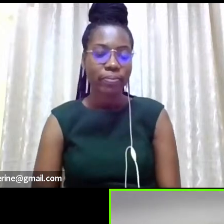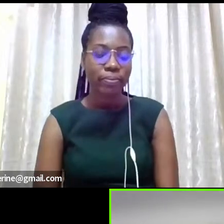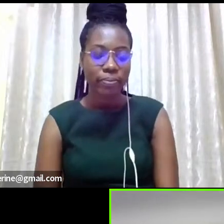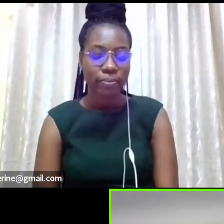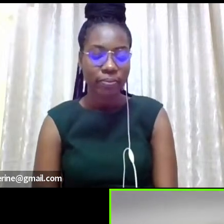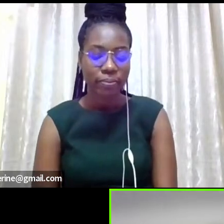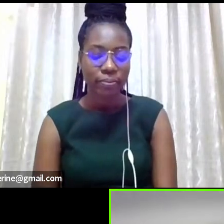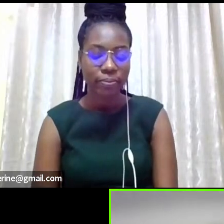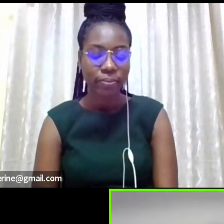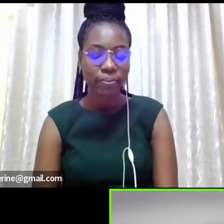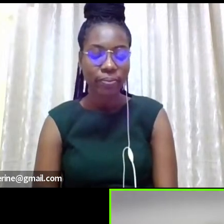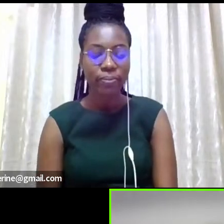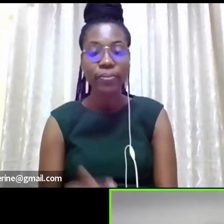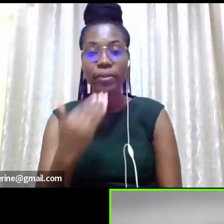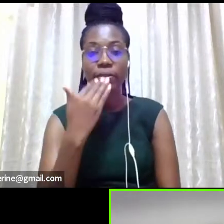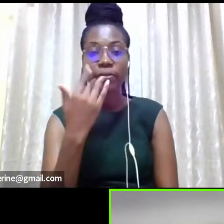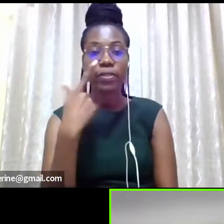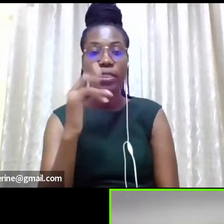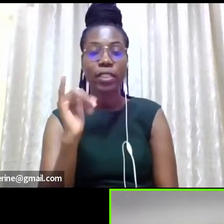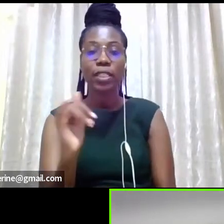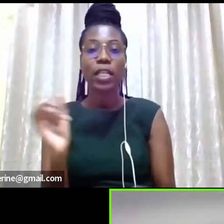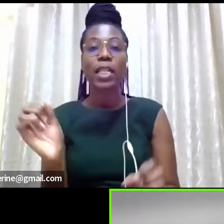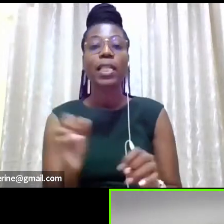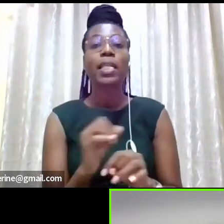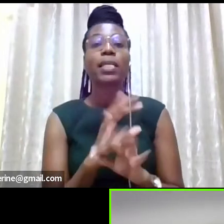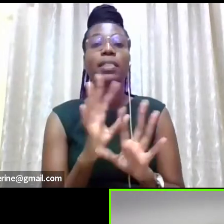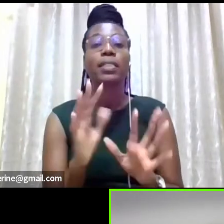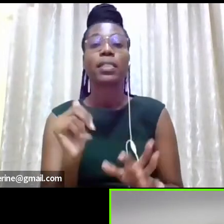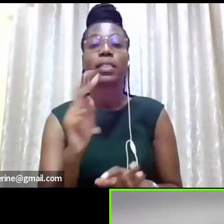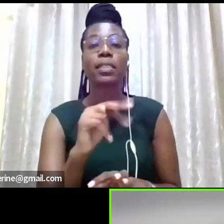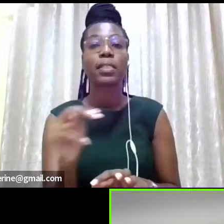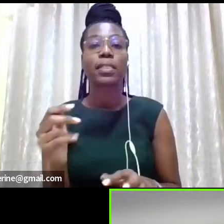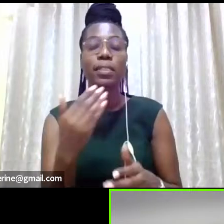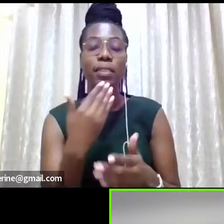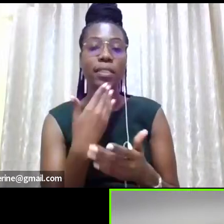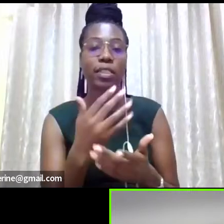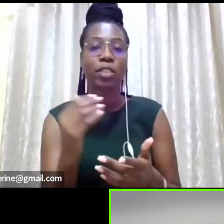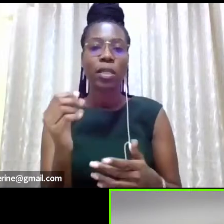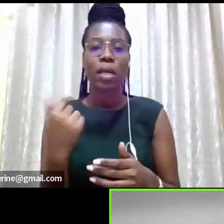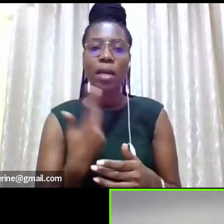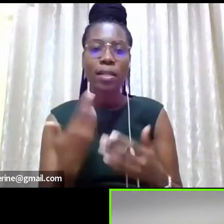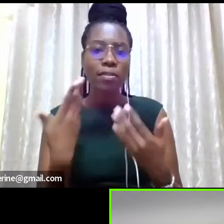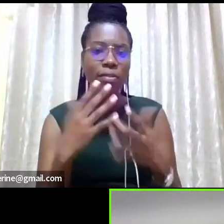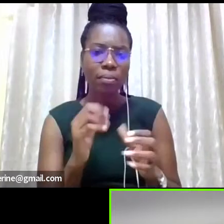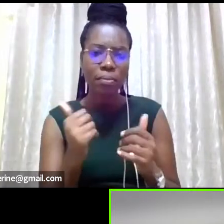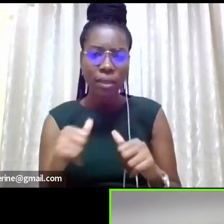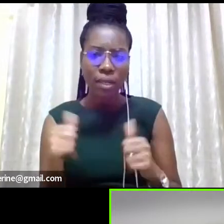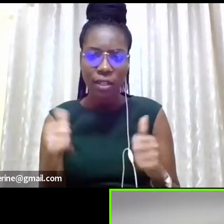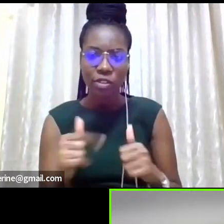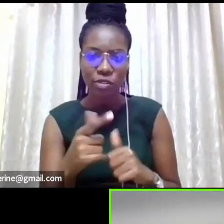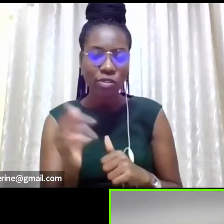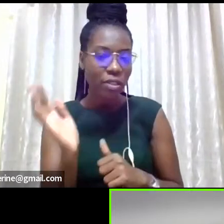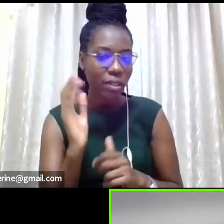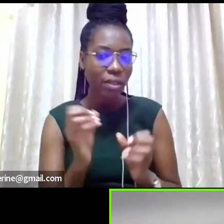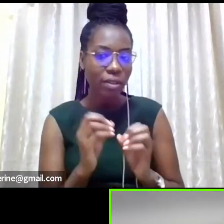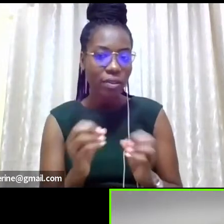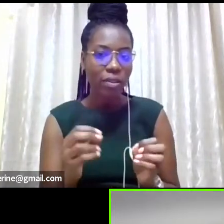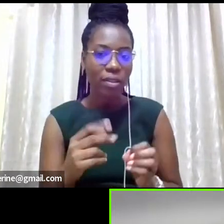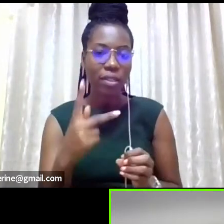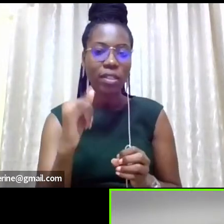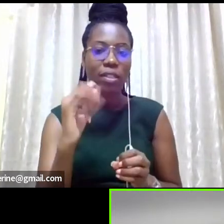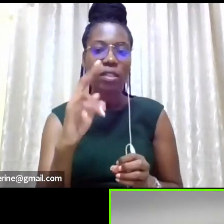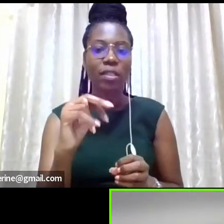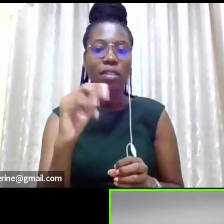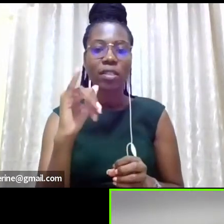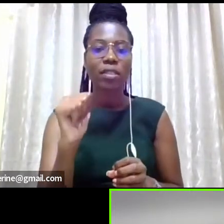Thank you for that clarity, Anne. Peggy, no, we are not done. Why can't you hear? We lost Kinyanjui, but we were just